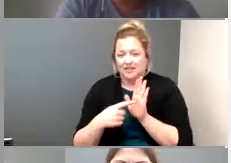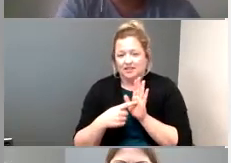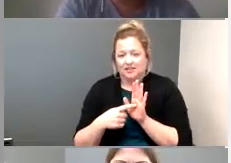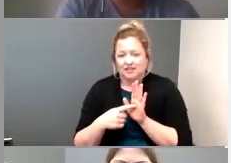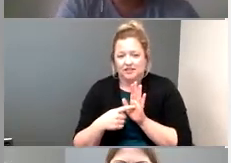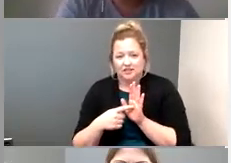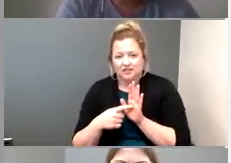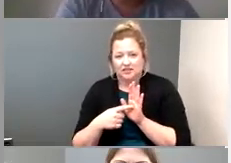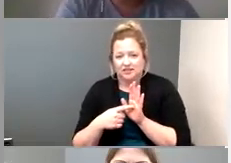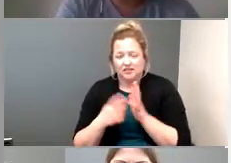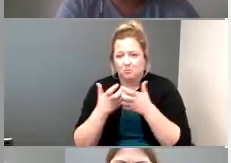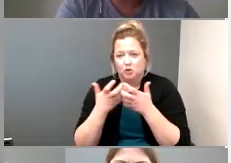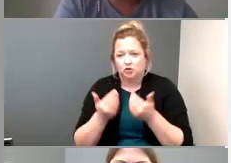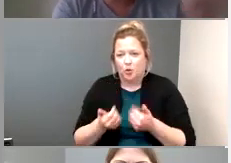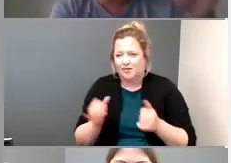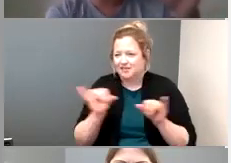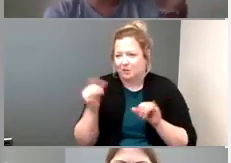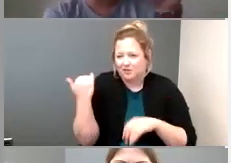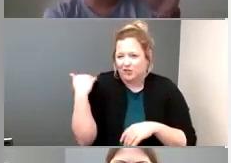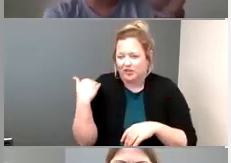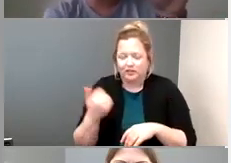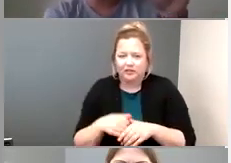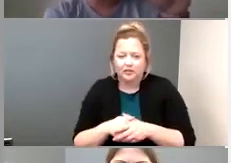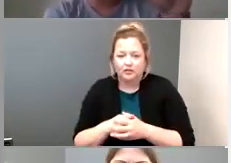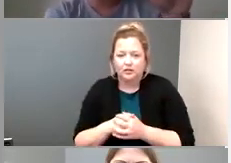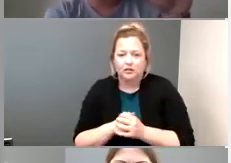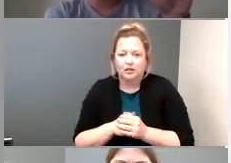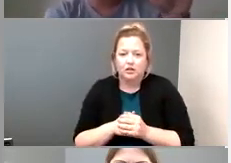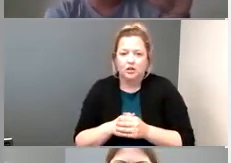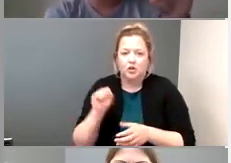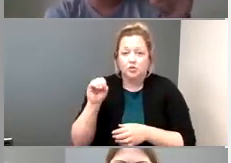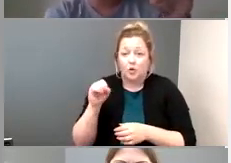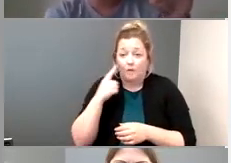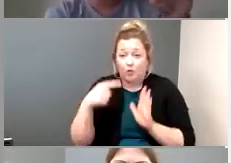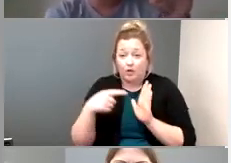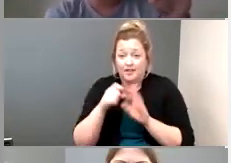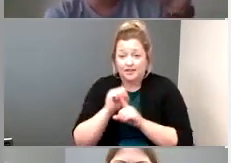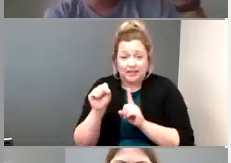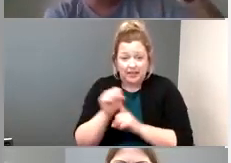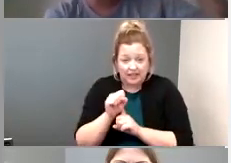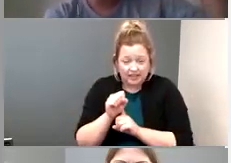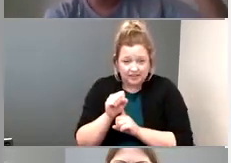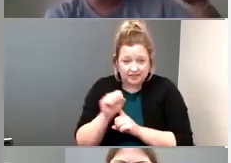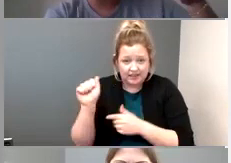same thing as earlier. So if so in this case, your merge sort algorithm takes in